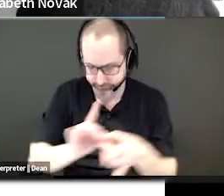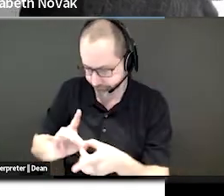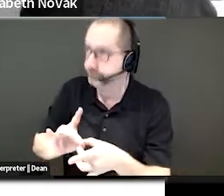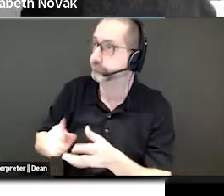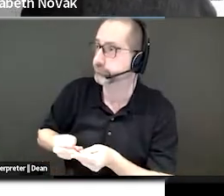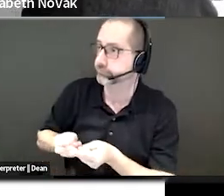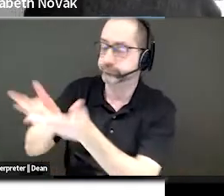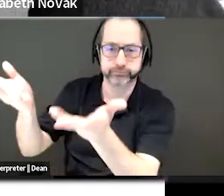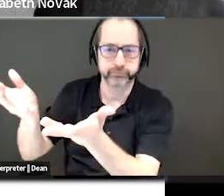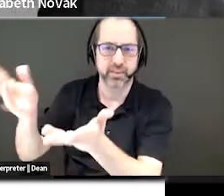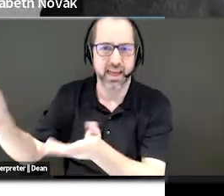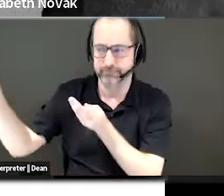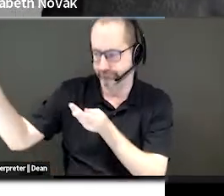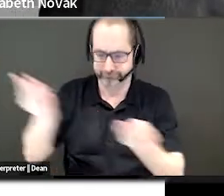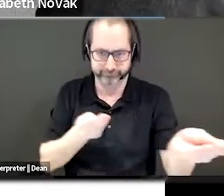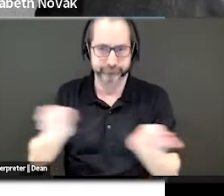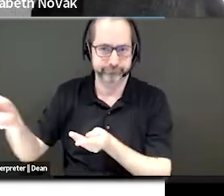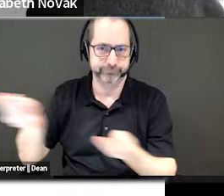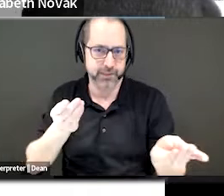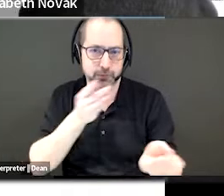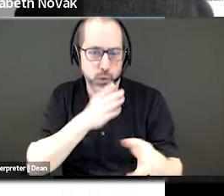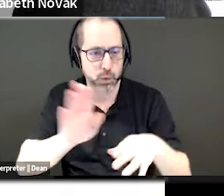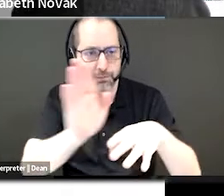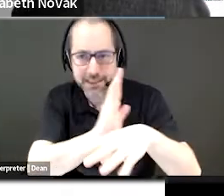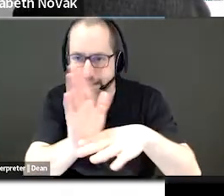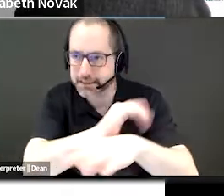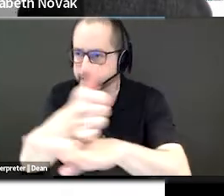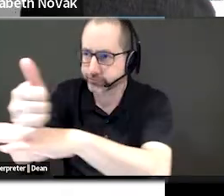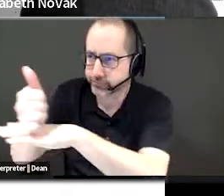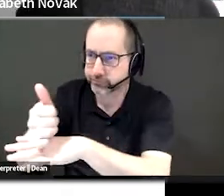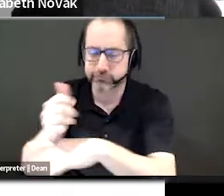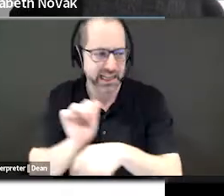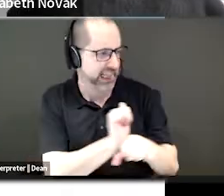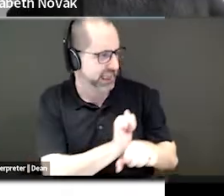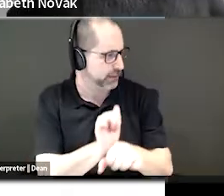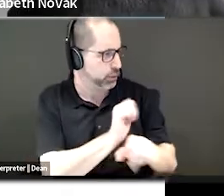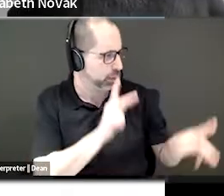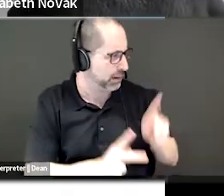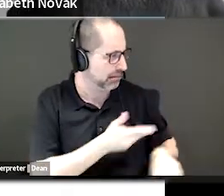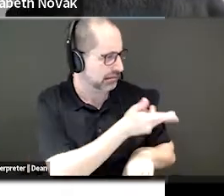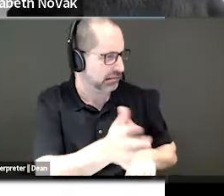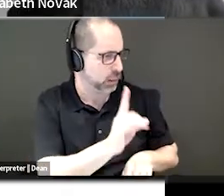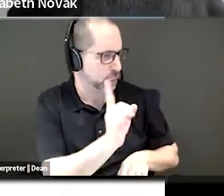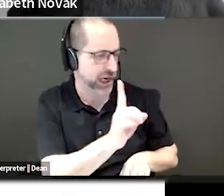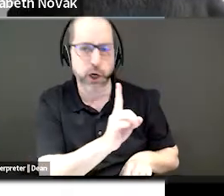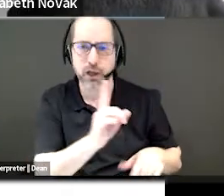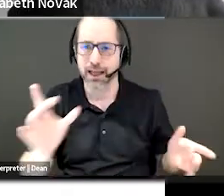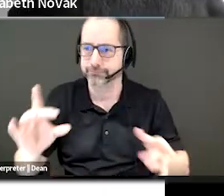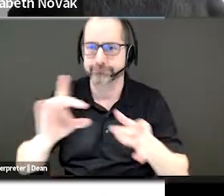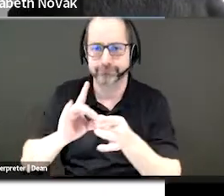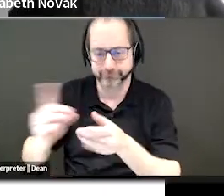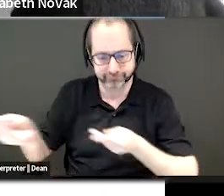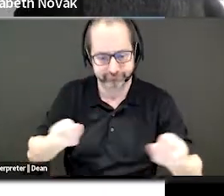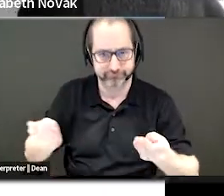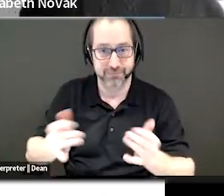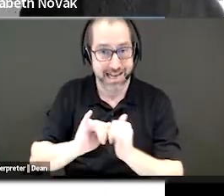with disabilities to meet business and a labor shortage workforce needs. And we do that through providing